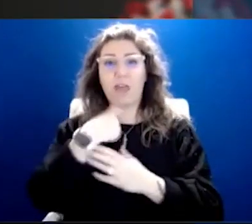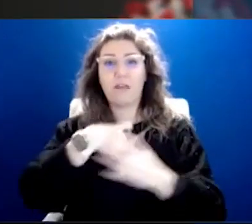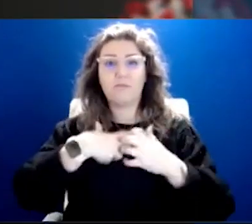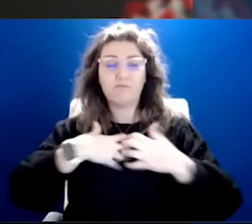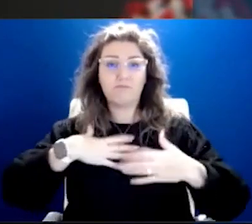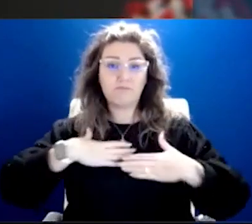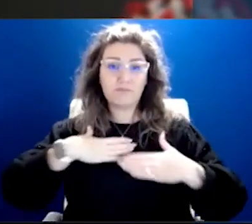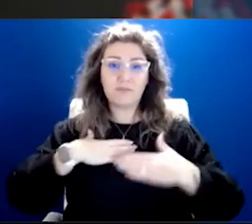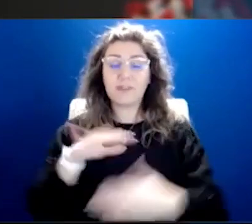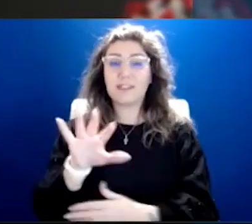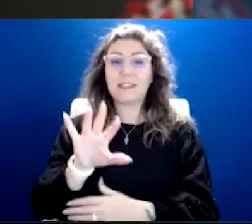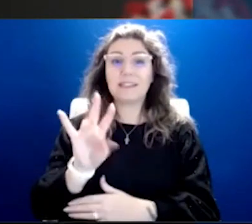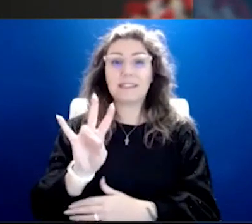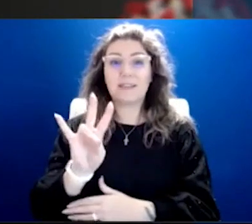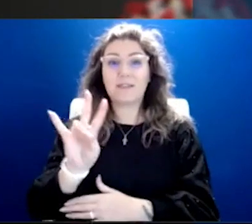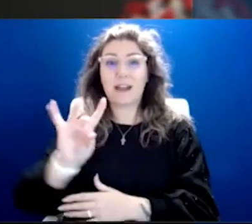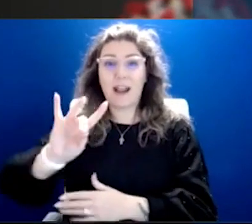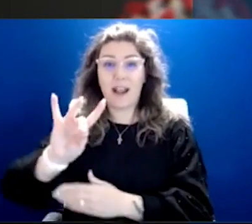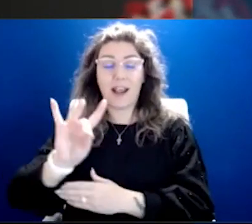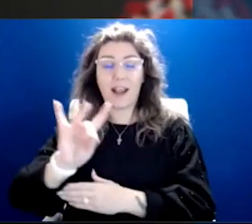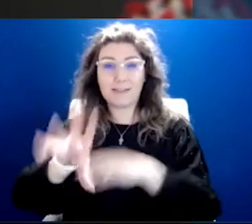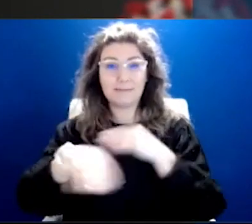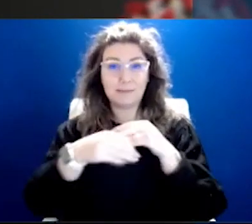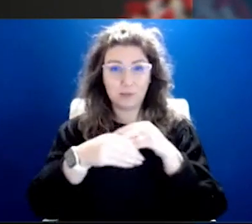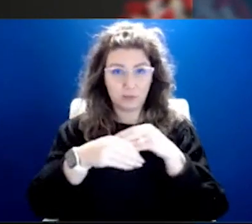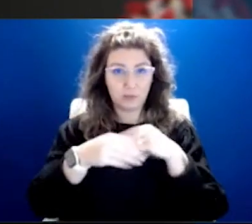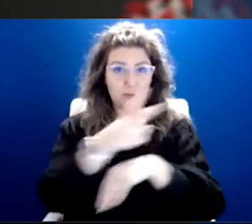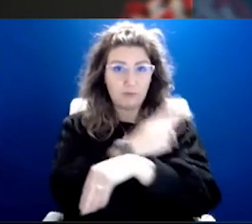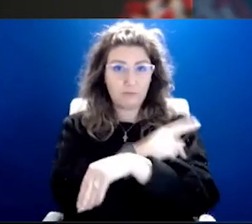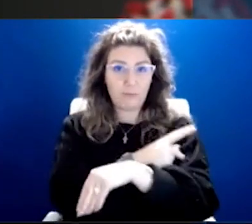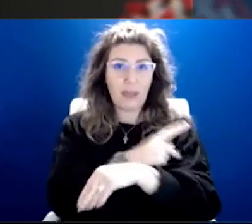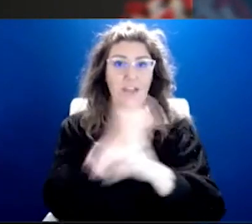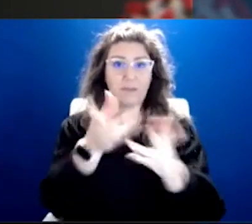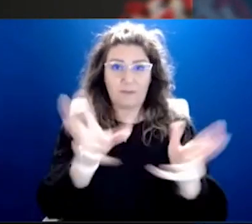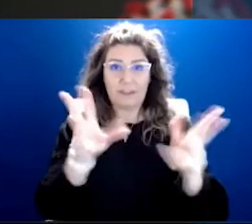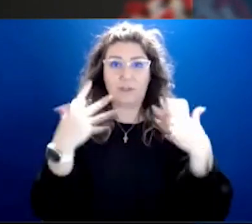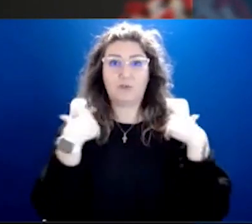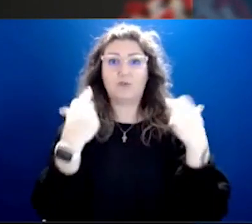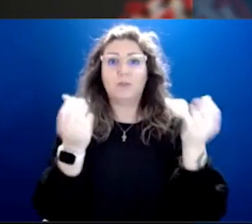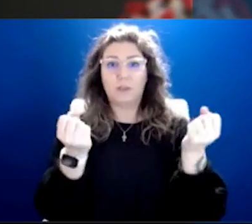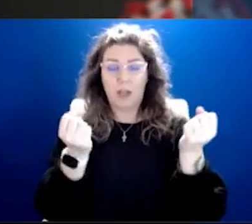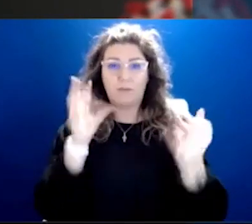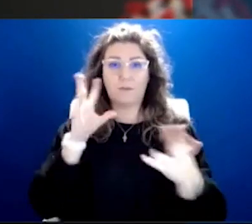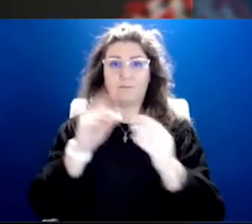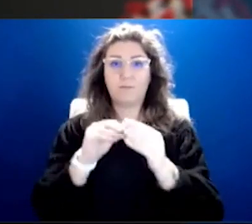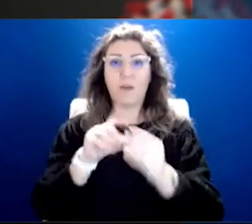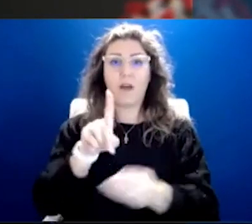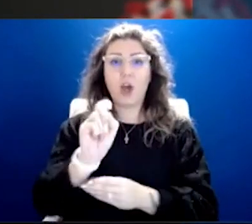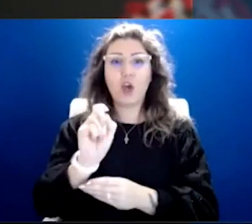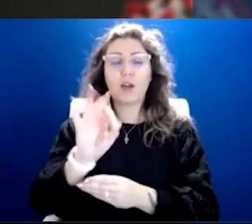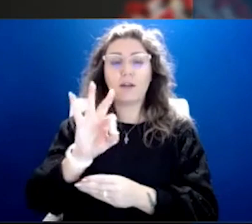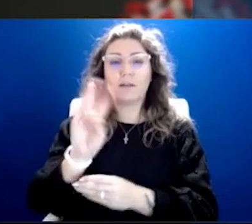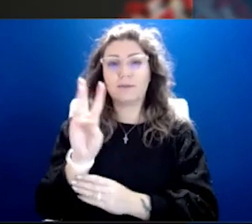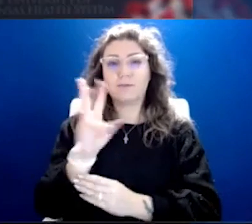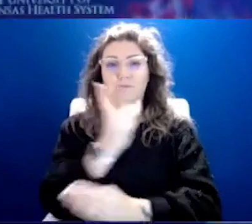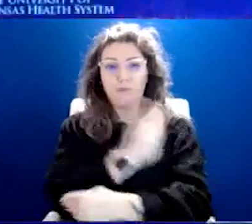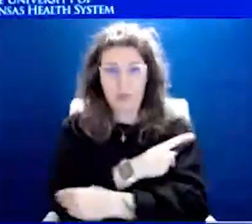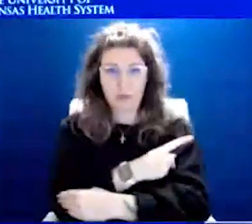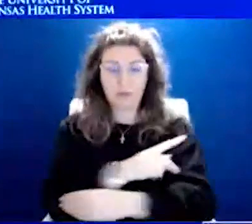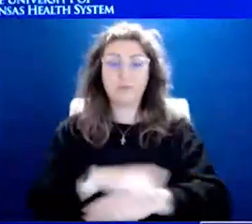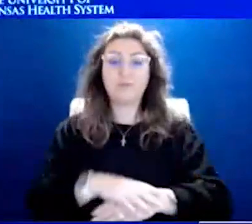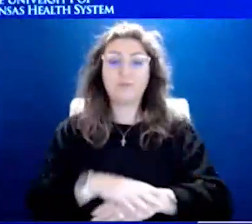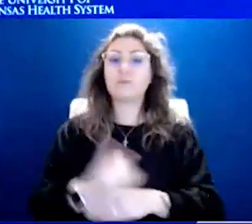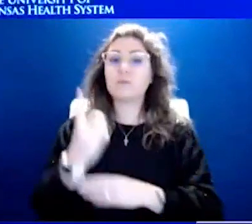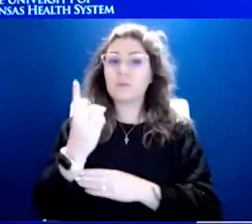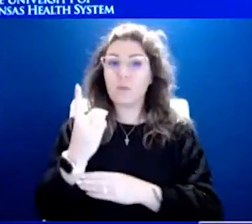78 additional patients in that recovery period, so a total of 196 patients. We did have one inpatient